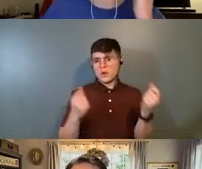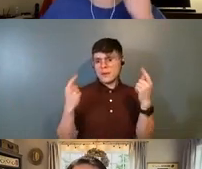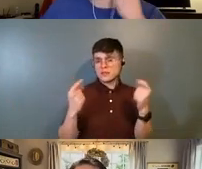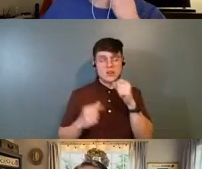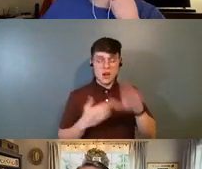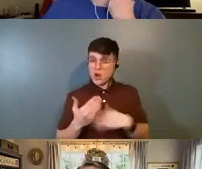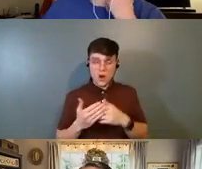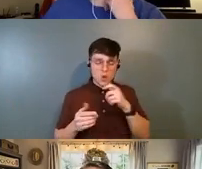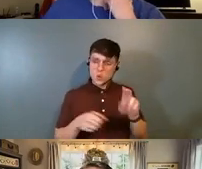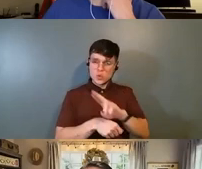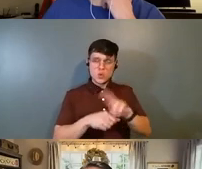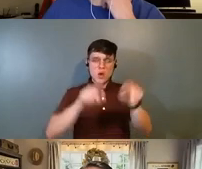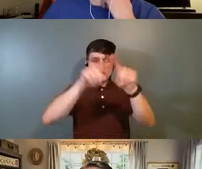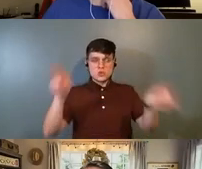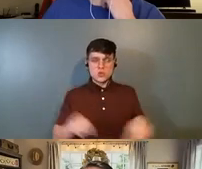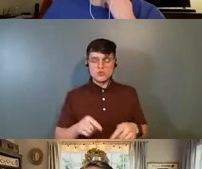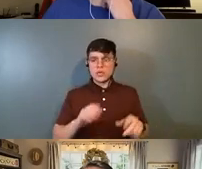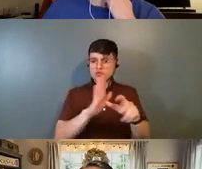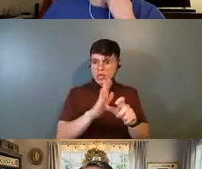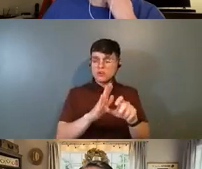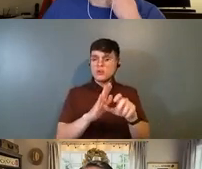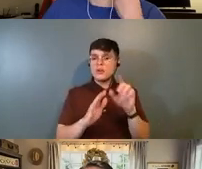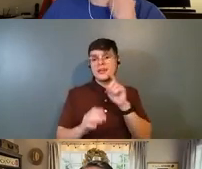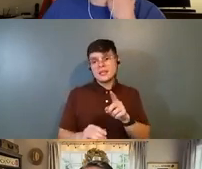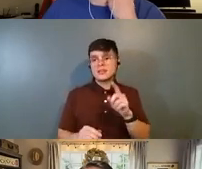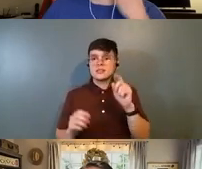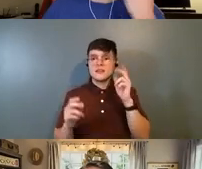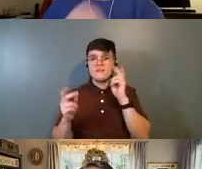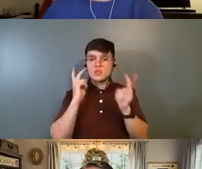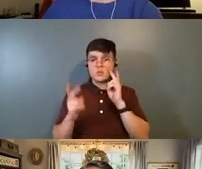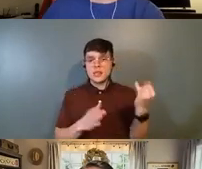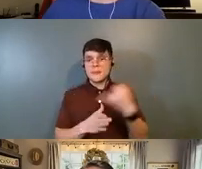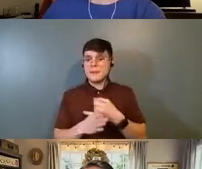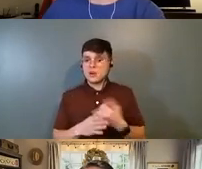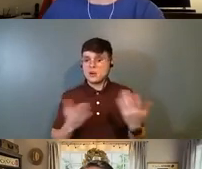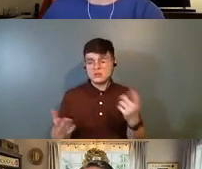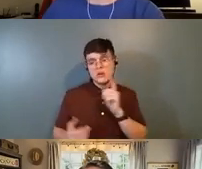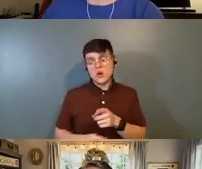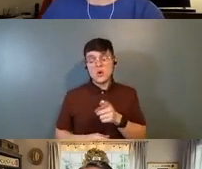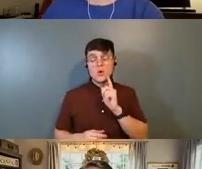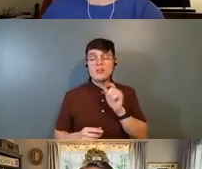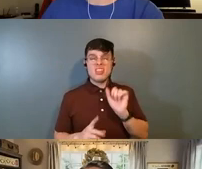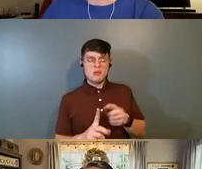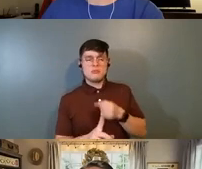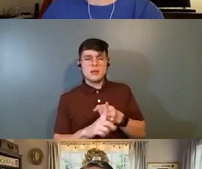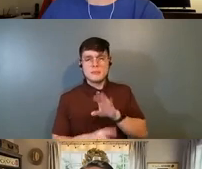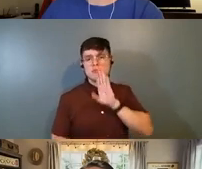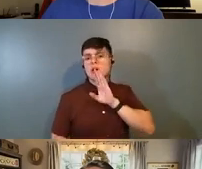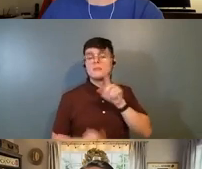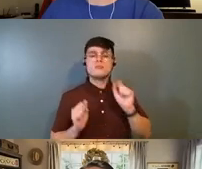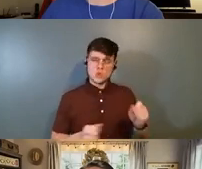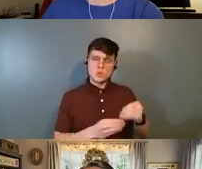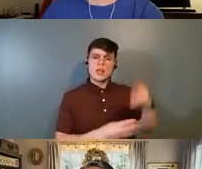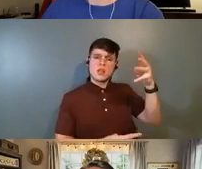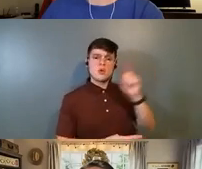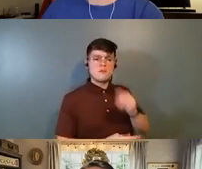screen reader is completely visually impaired. So you run into an issue there. You certainly could load them in the DOM in